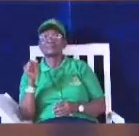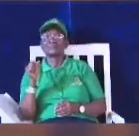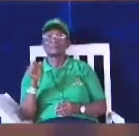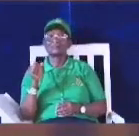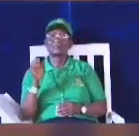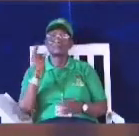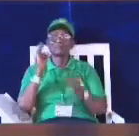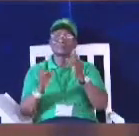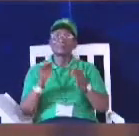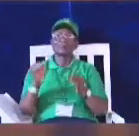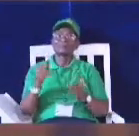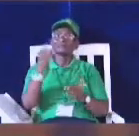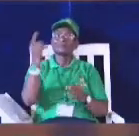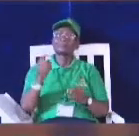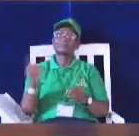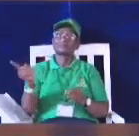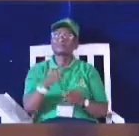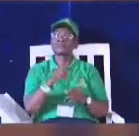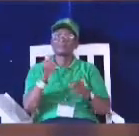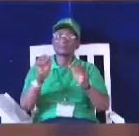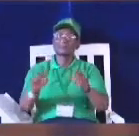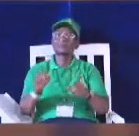If only you can believe,